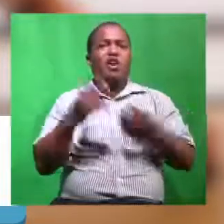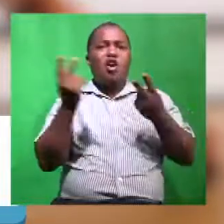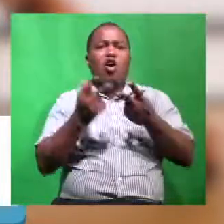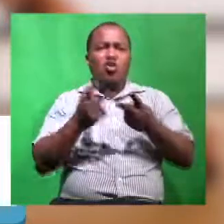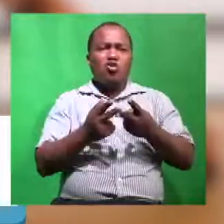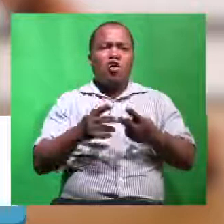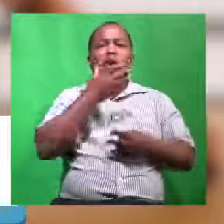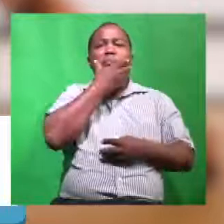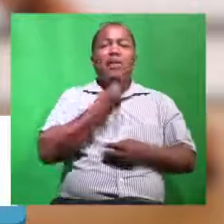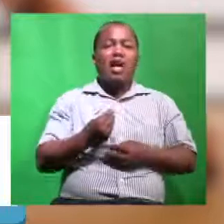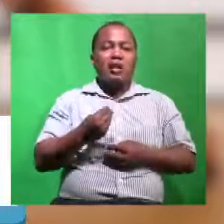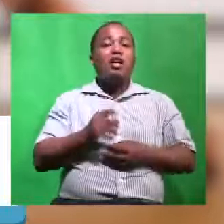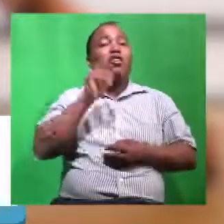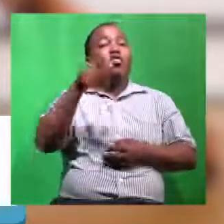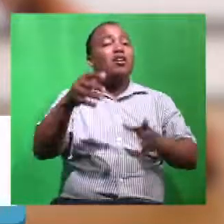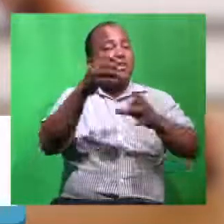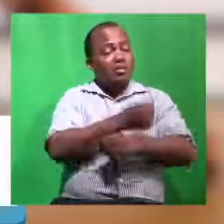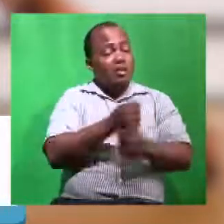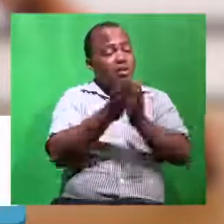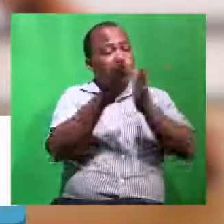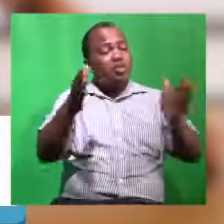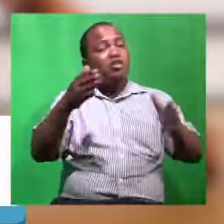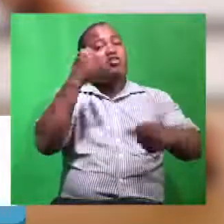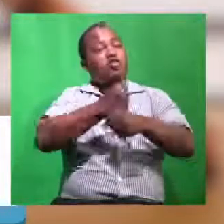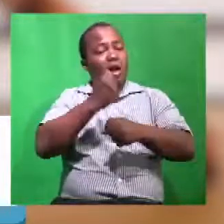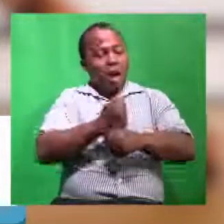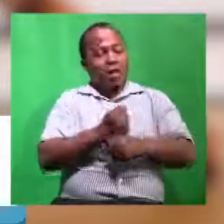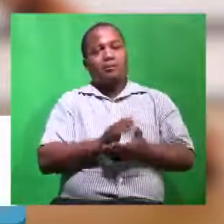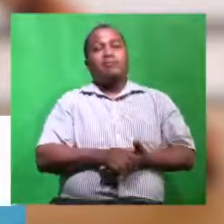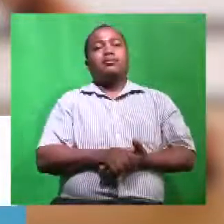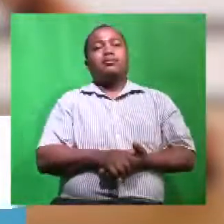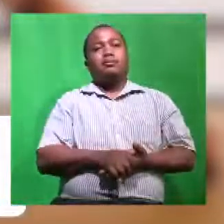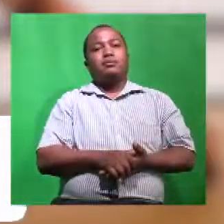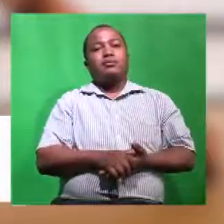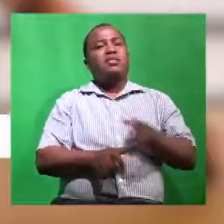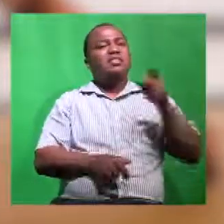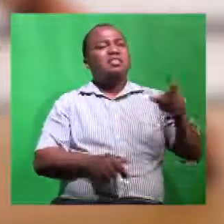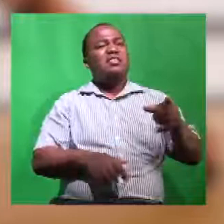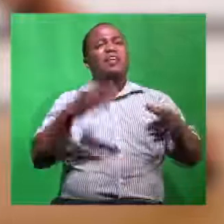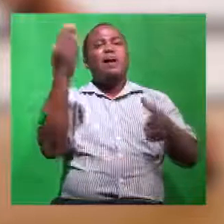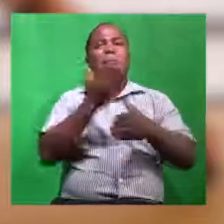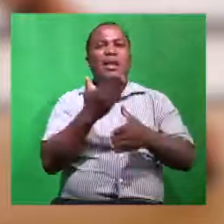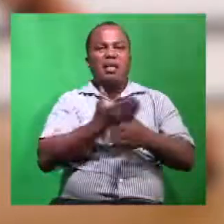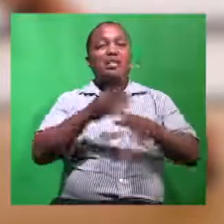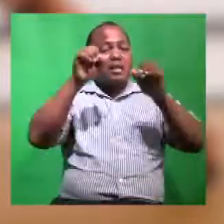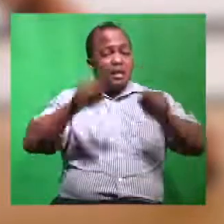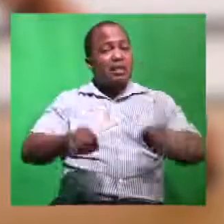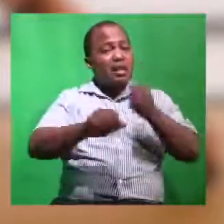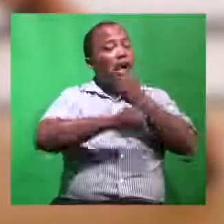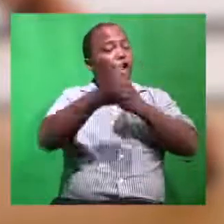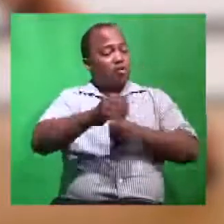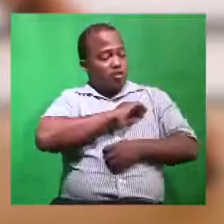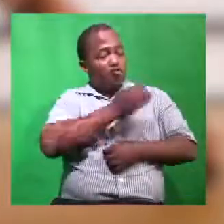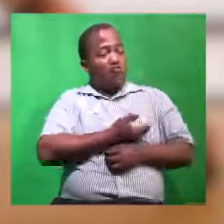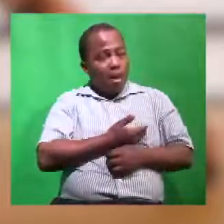also even the male can have this opportunity to work by using those money. Even banking has to allow